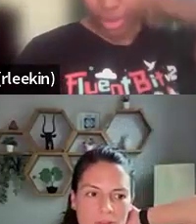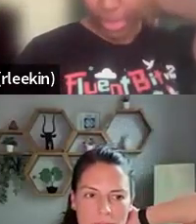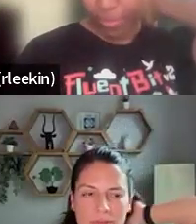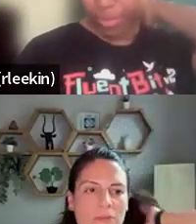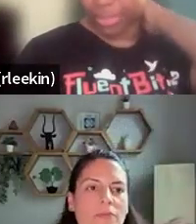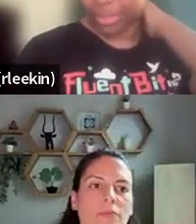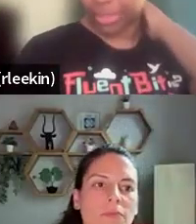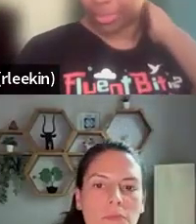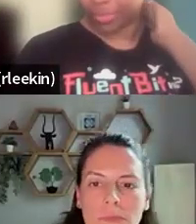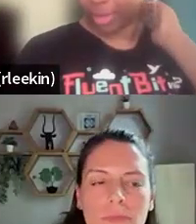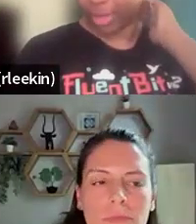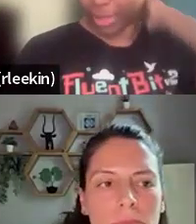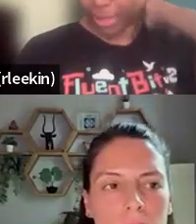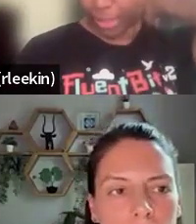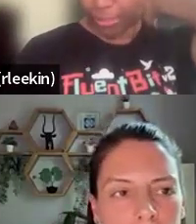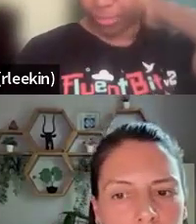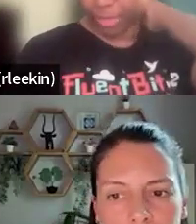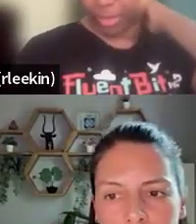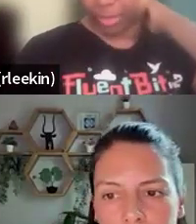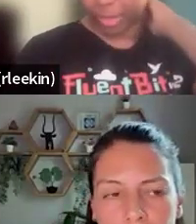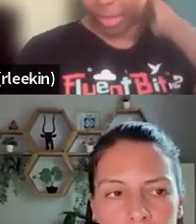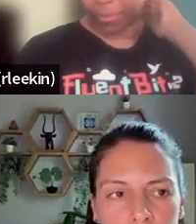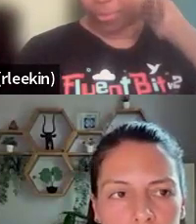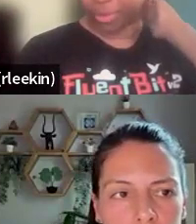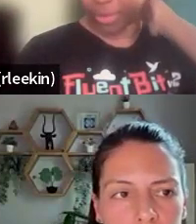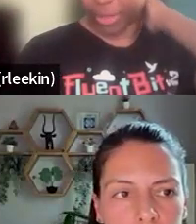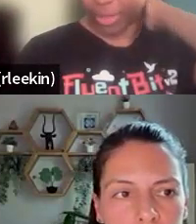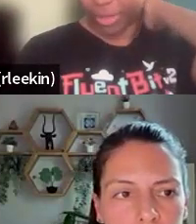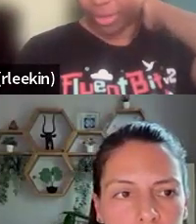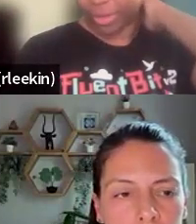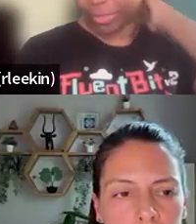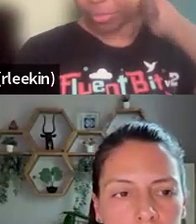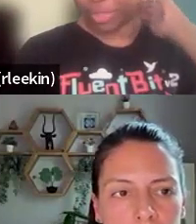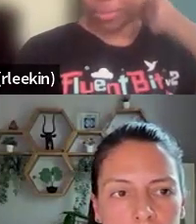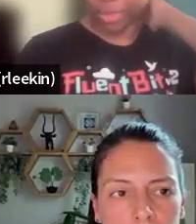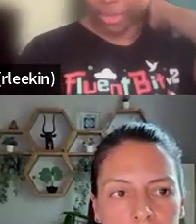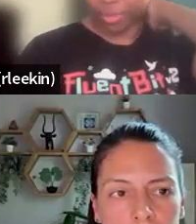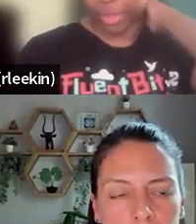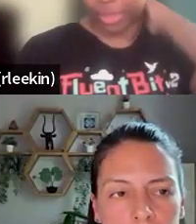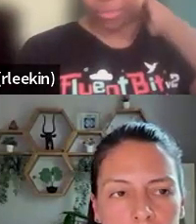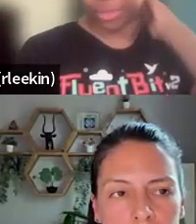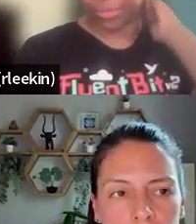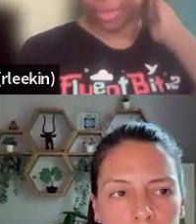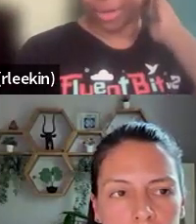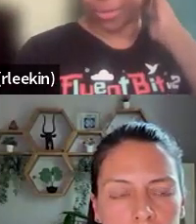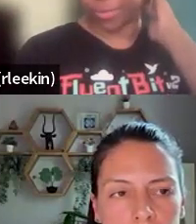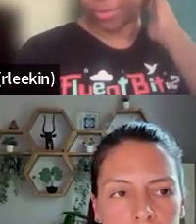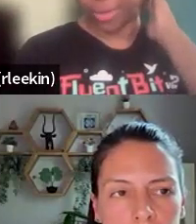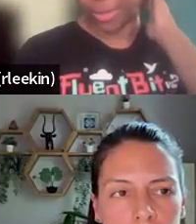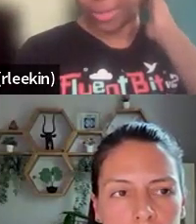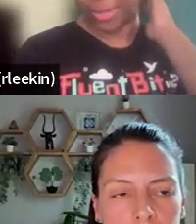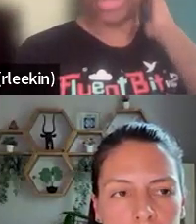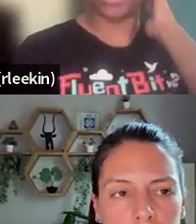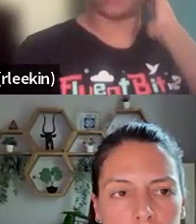quickly on saying positive and I think negative. I personally kind of, when we say positive, negative, it seems kind